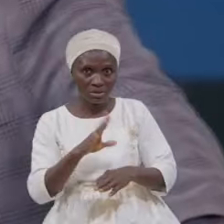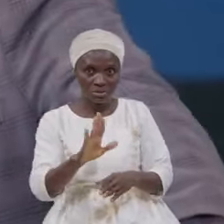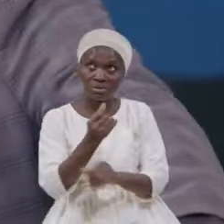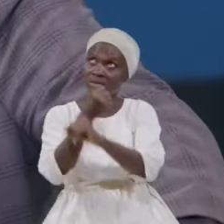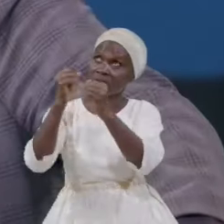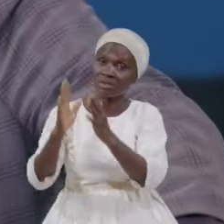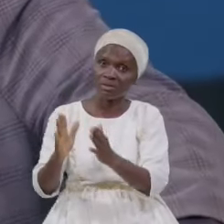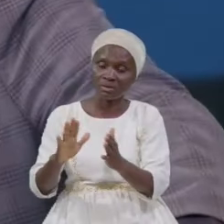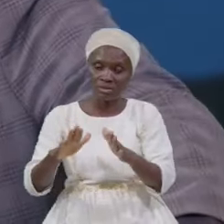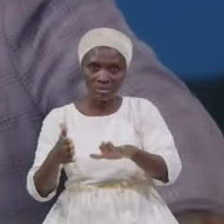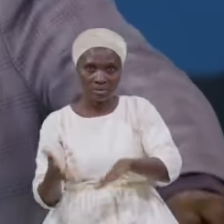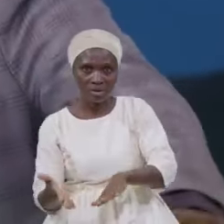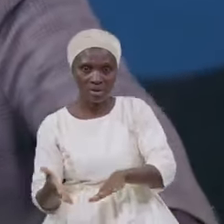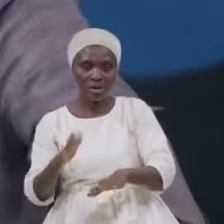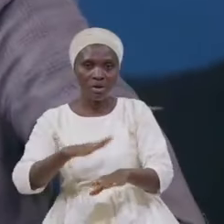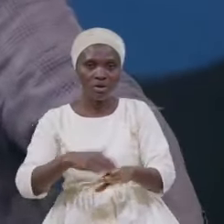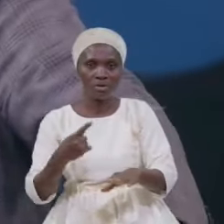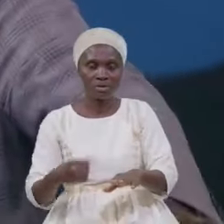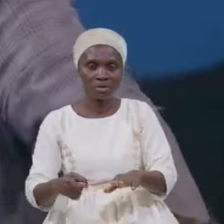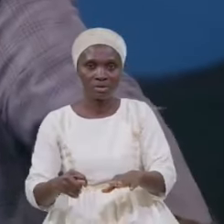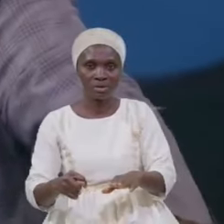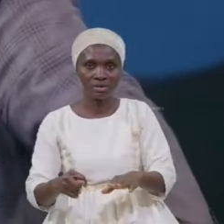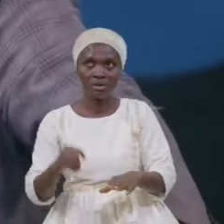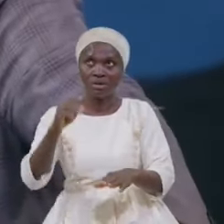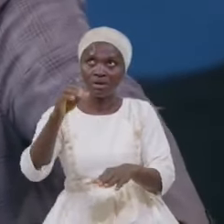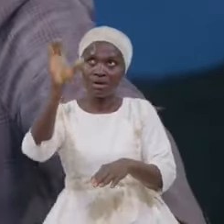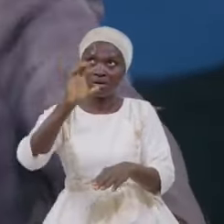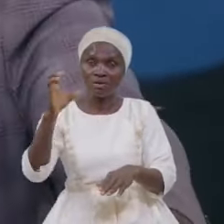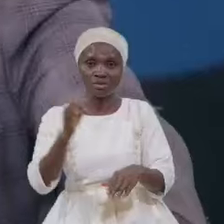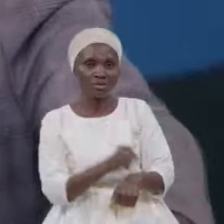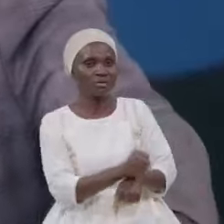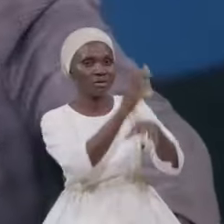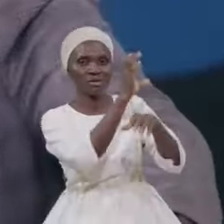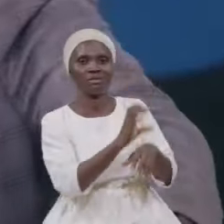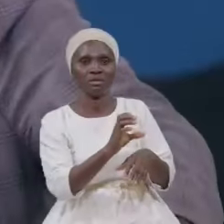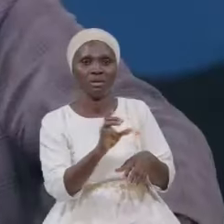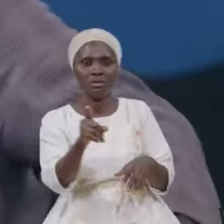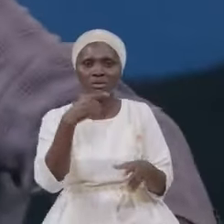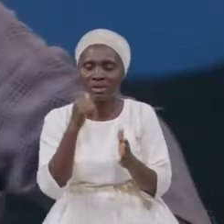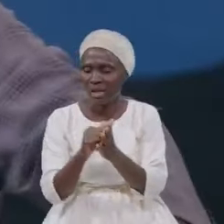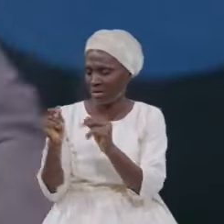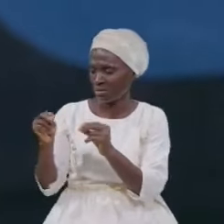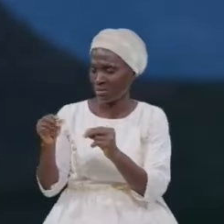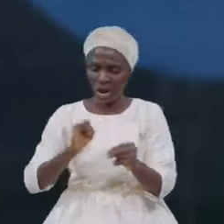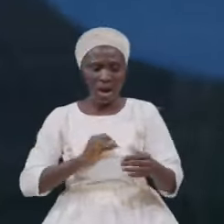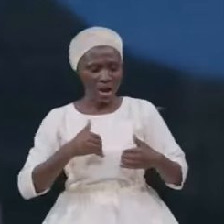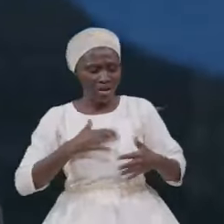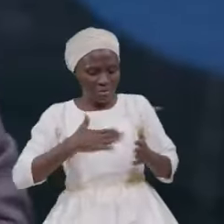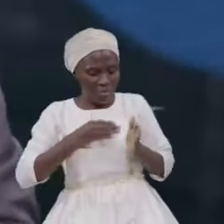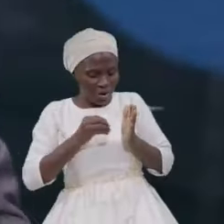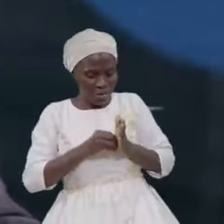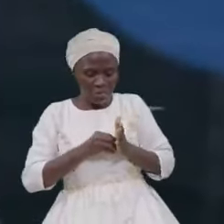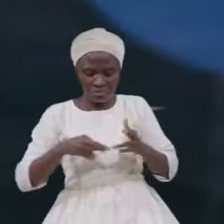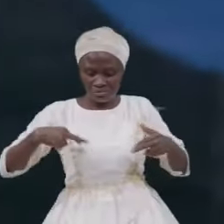to save you. No, I have religion. I don't need to be born again. There's the day